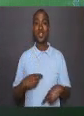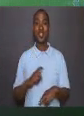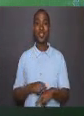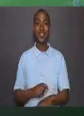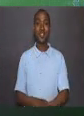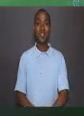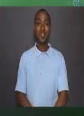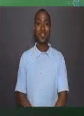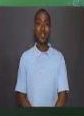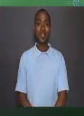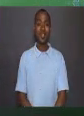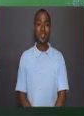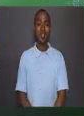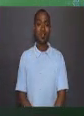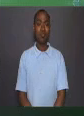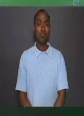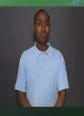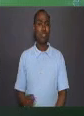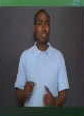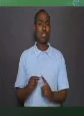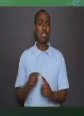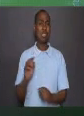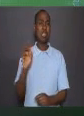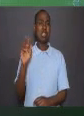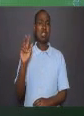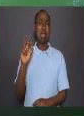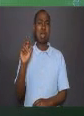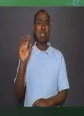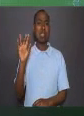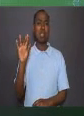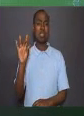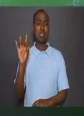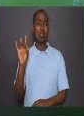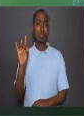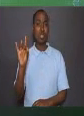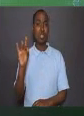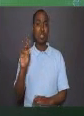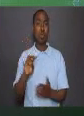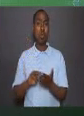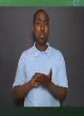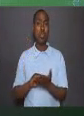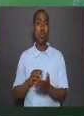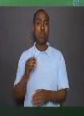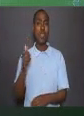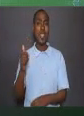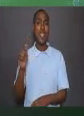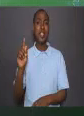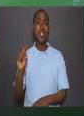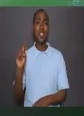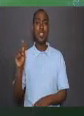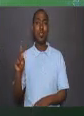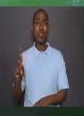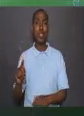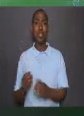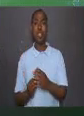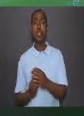As many as 38 molecules of ATP are produced